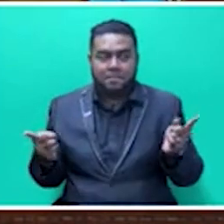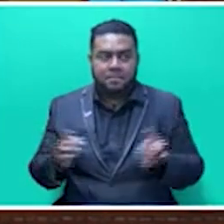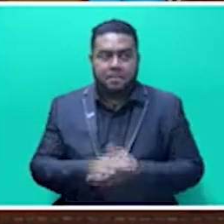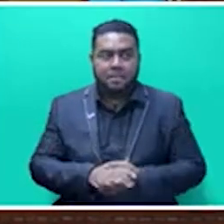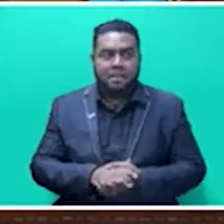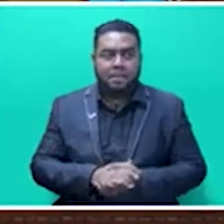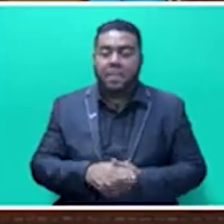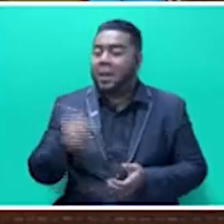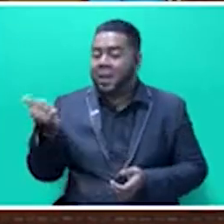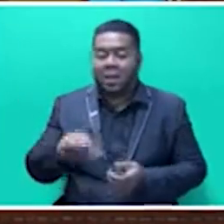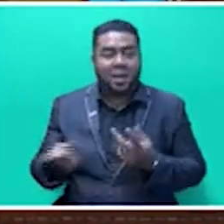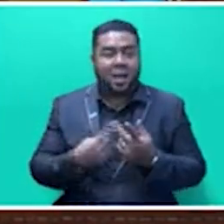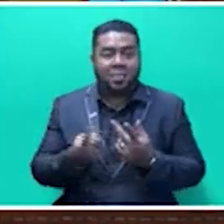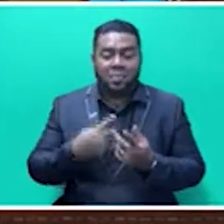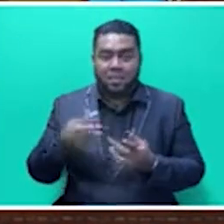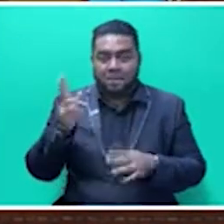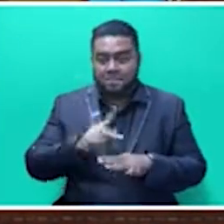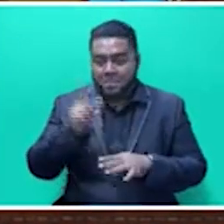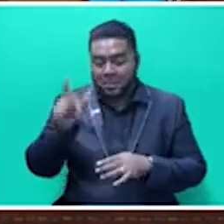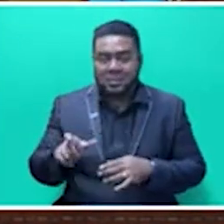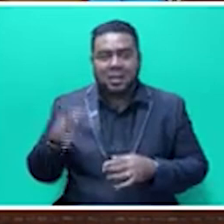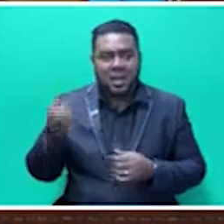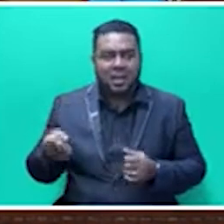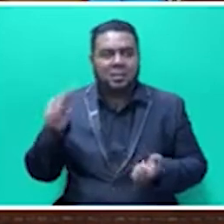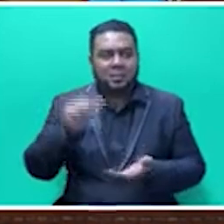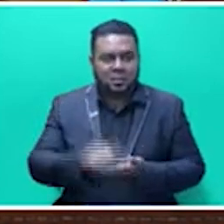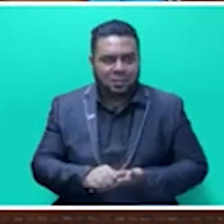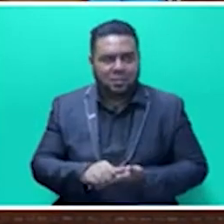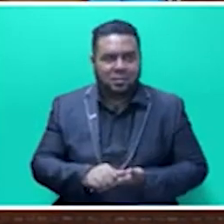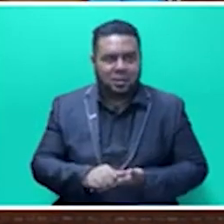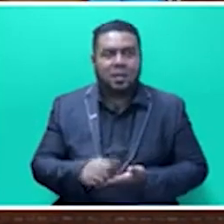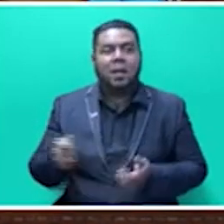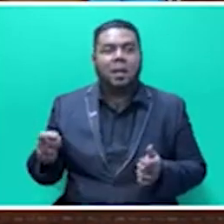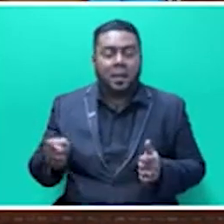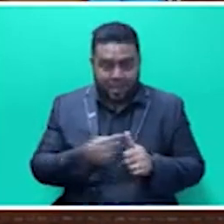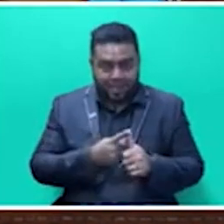and any other person speaking in Parliament has